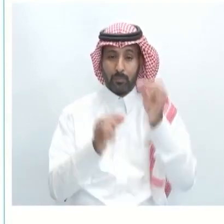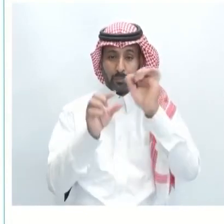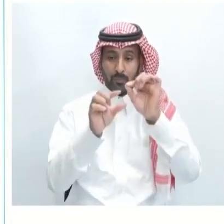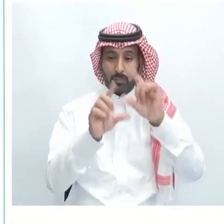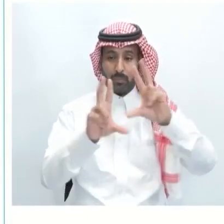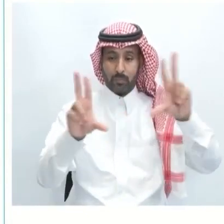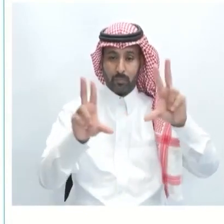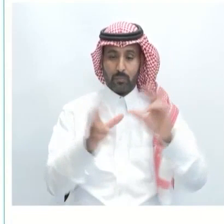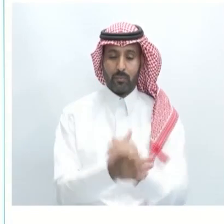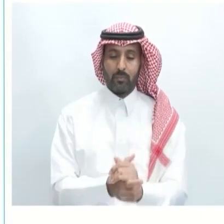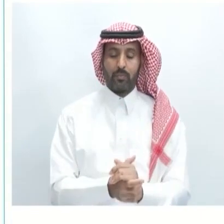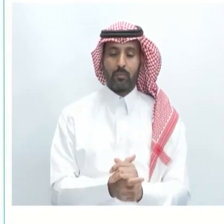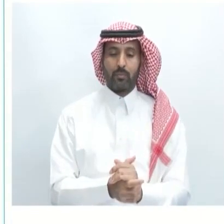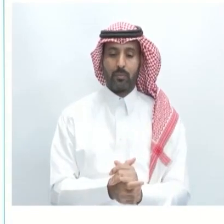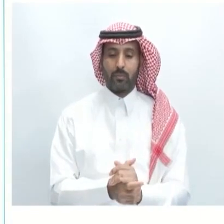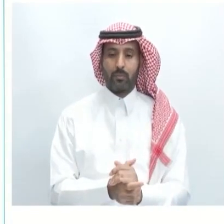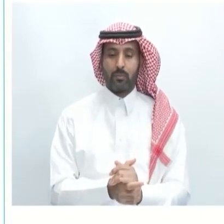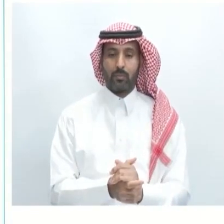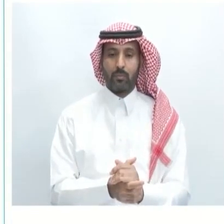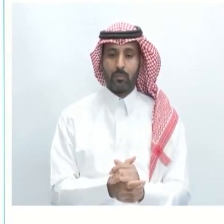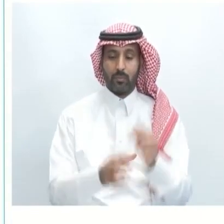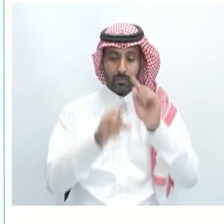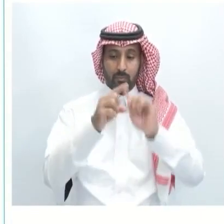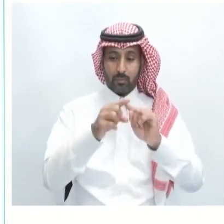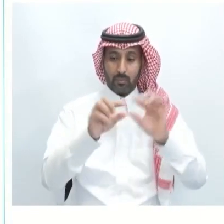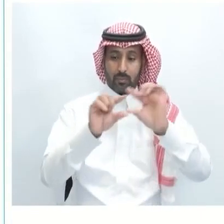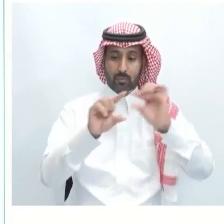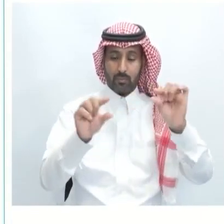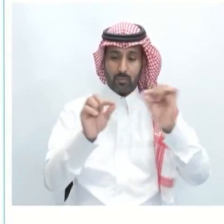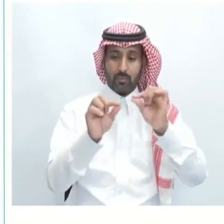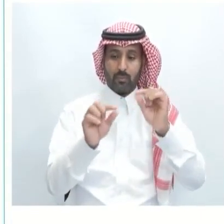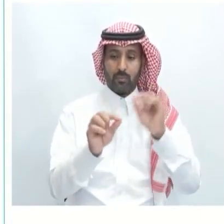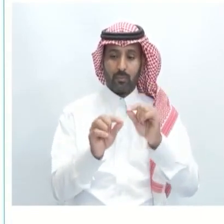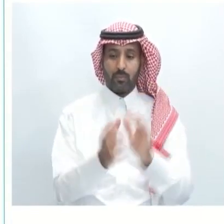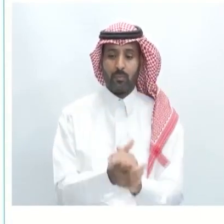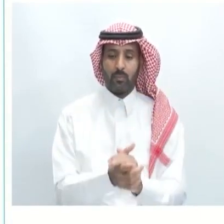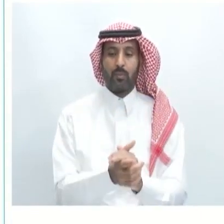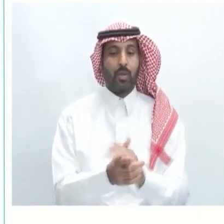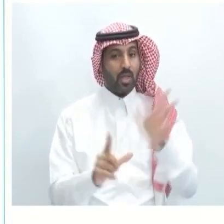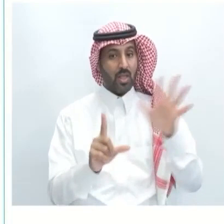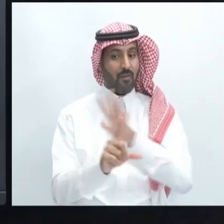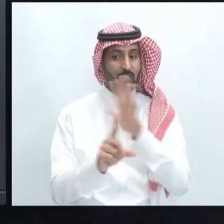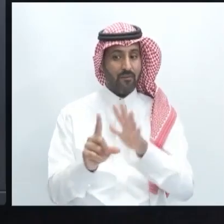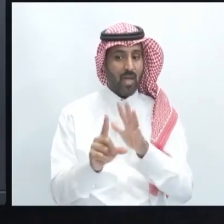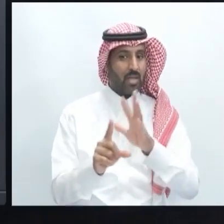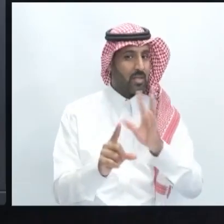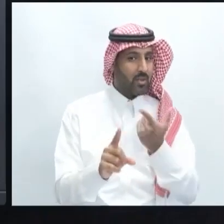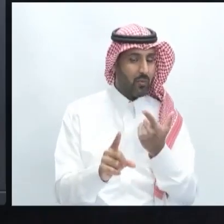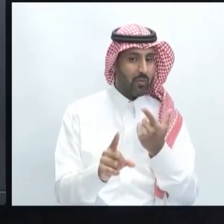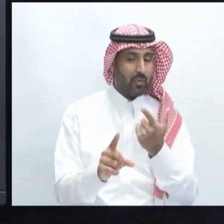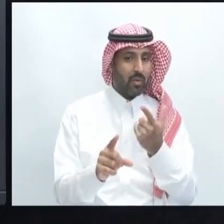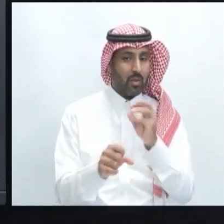to color with nylon stockings. This is what happened. This is the cause. So what's the effect? What's the result of